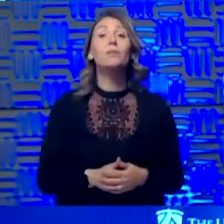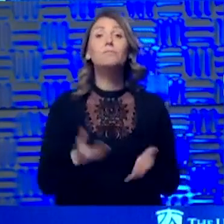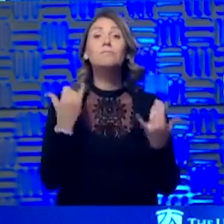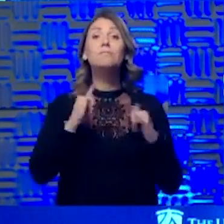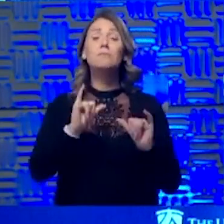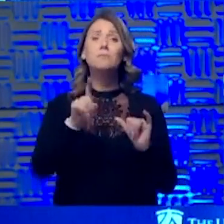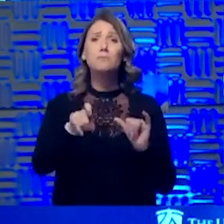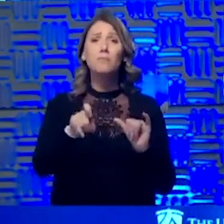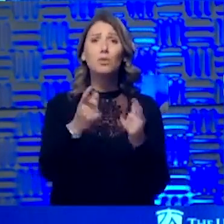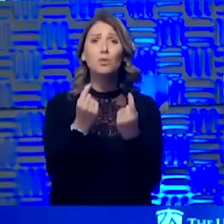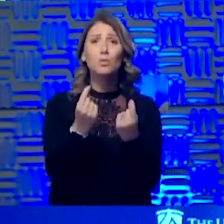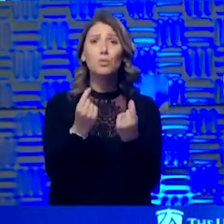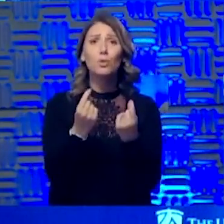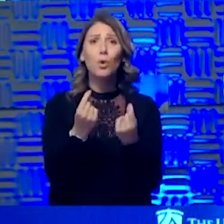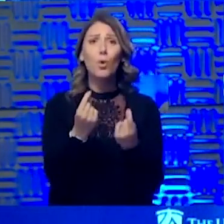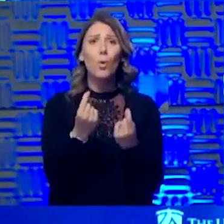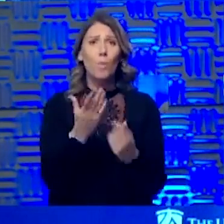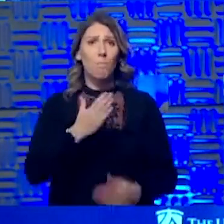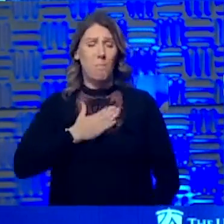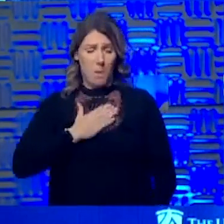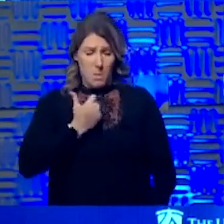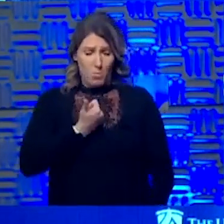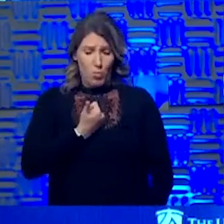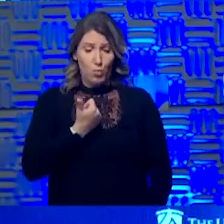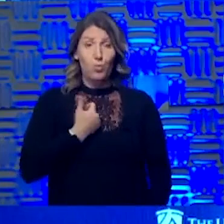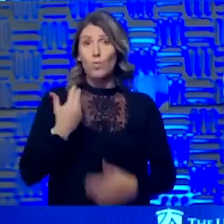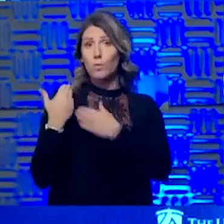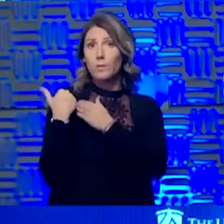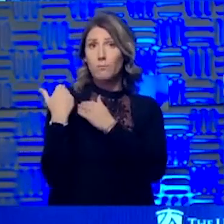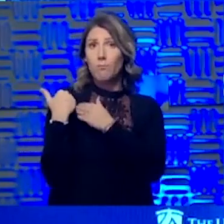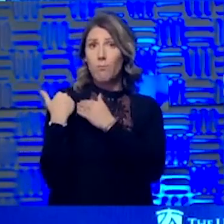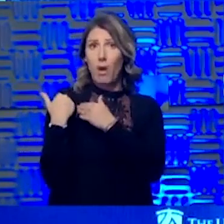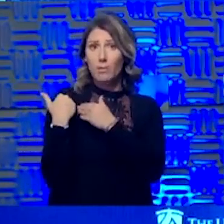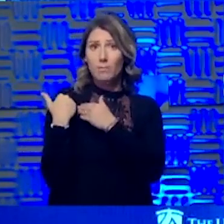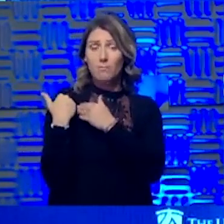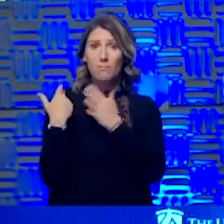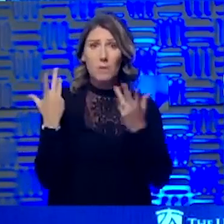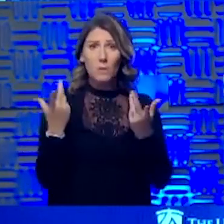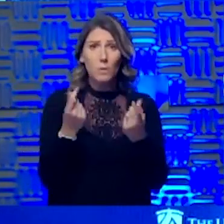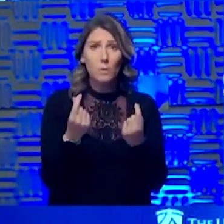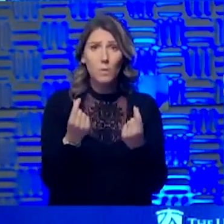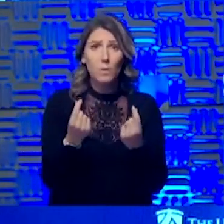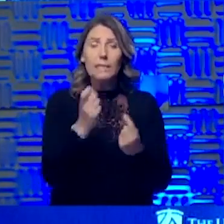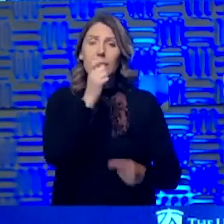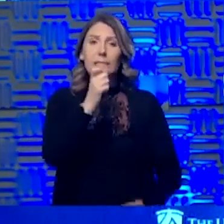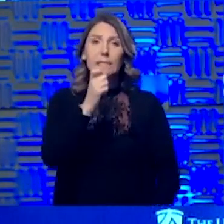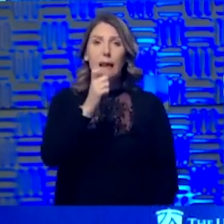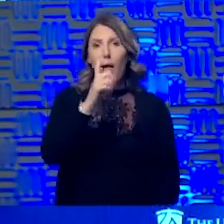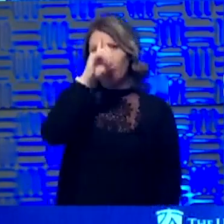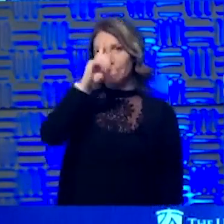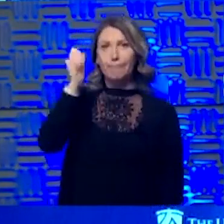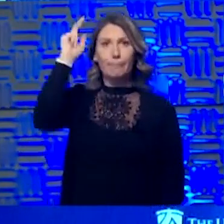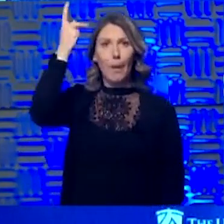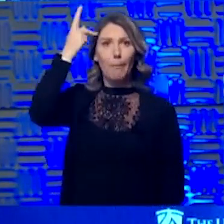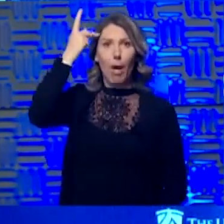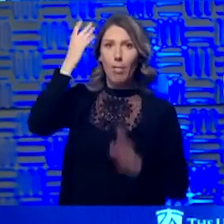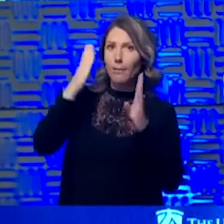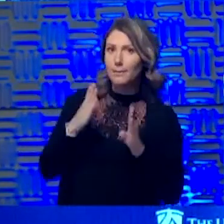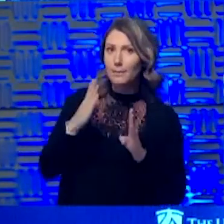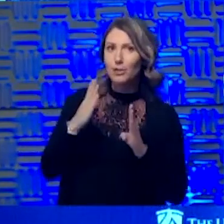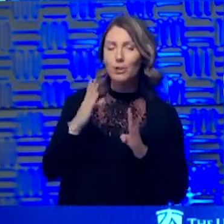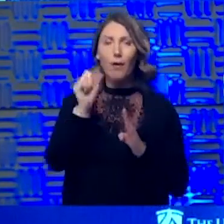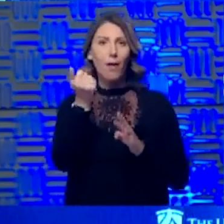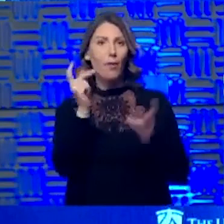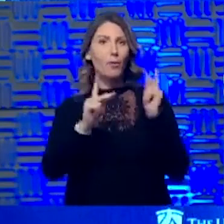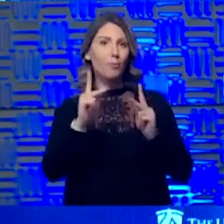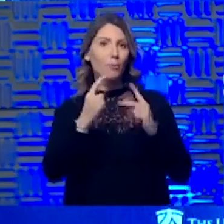is the personally responsible thing to do. It's not up to the politicians or anybody else to tell you how to live your life. The